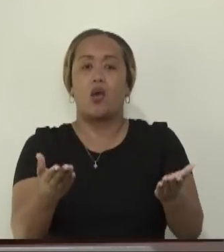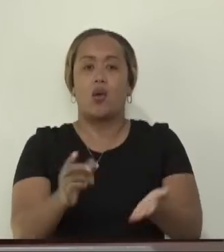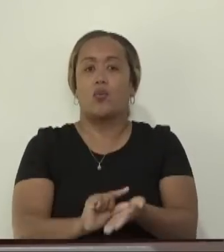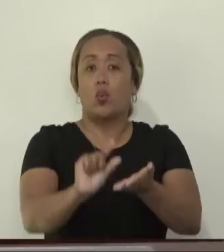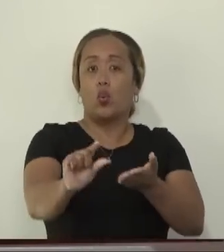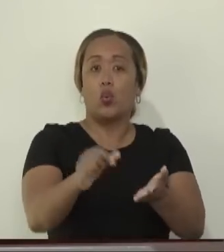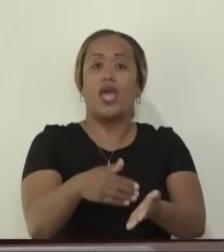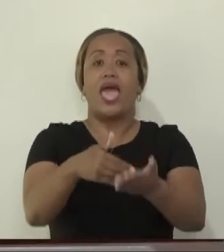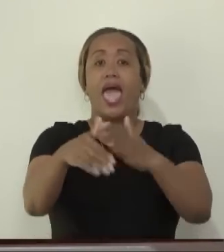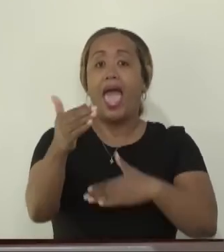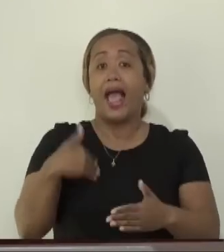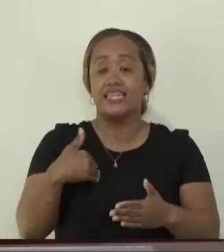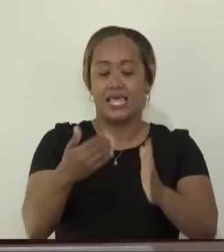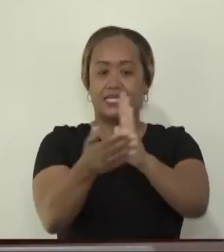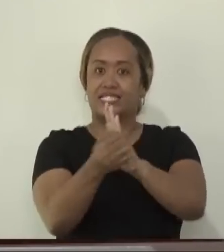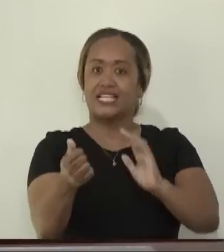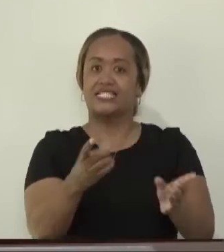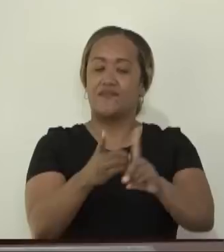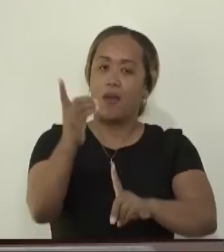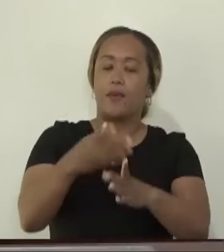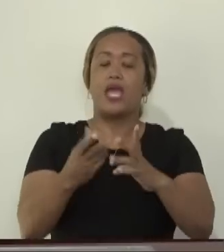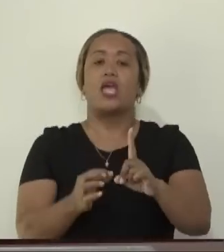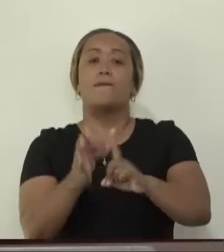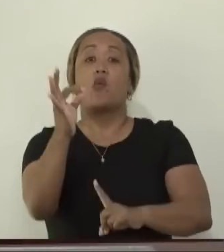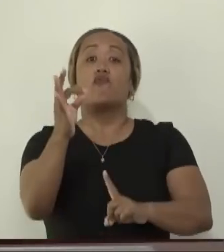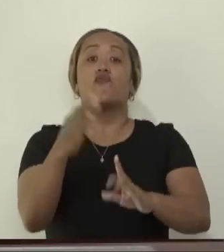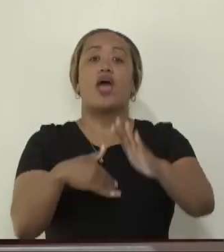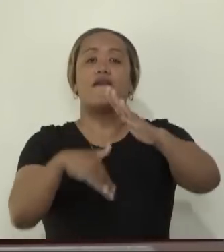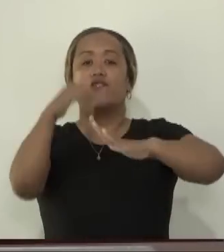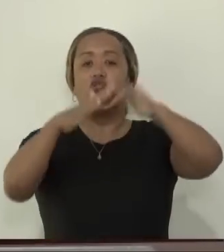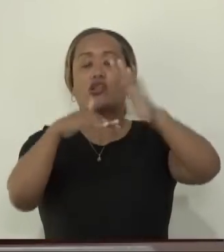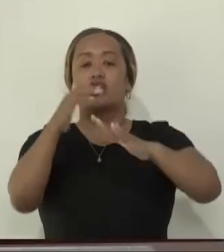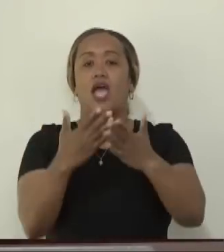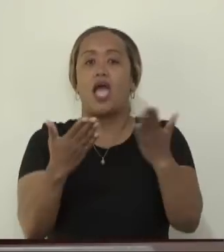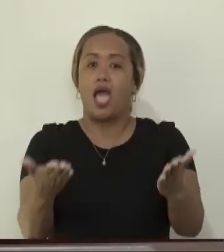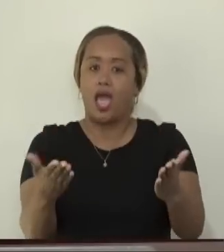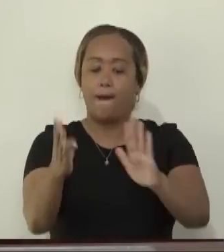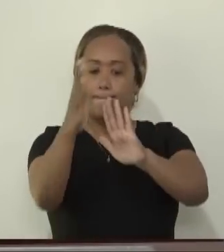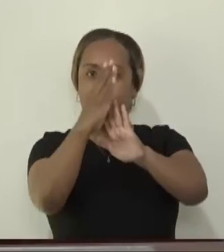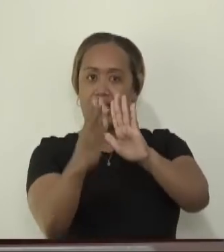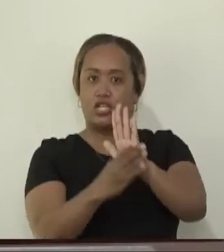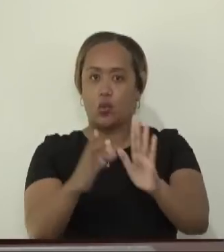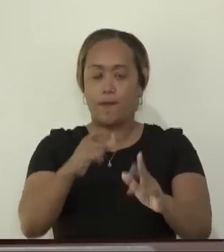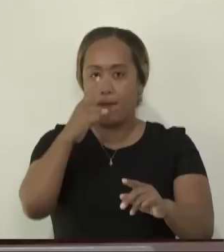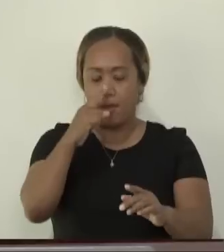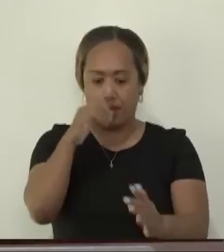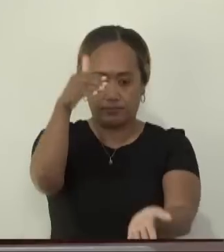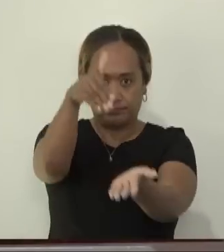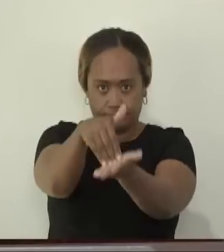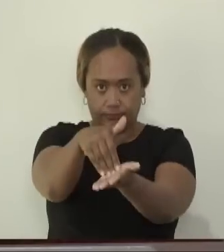health, skills development, and improve our infrastructure. The budget will be people-centered,